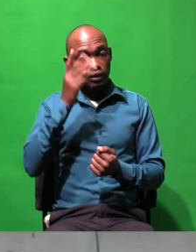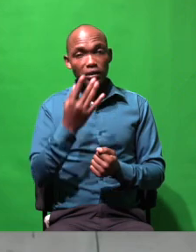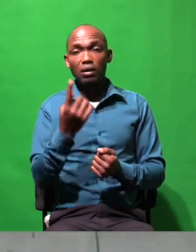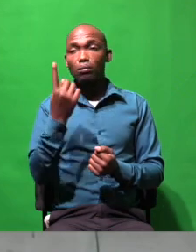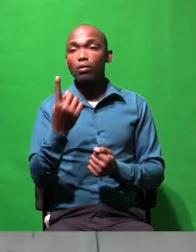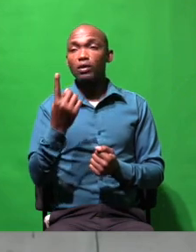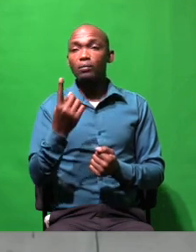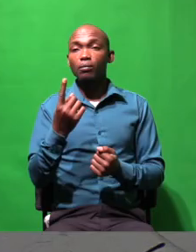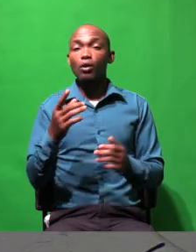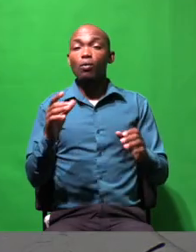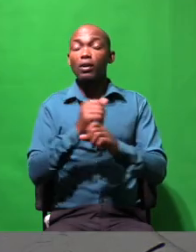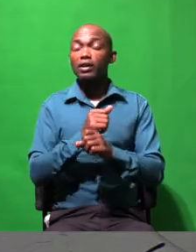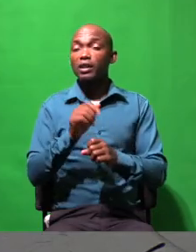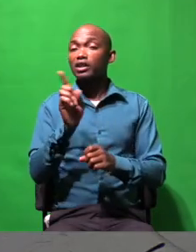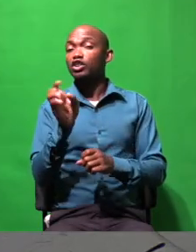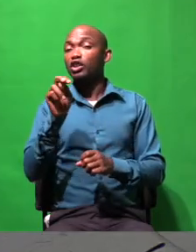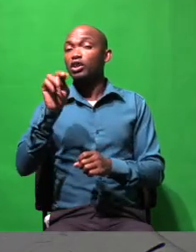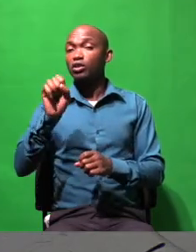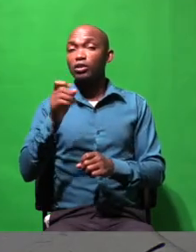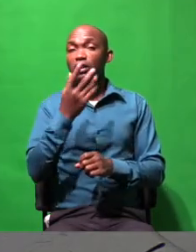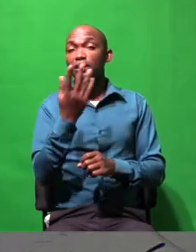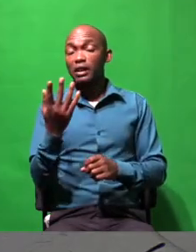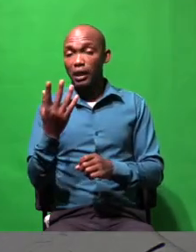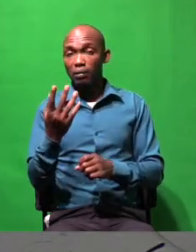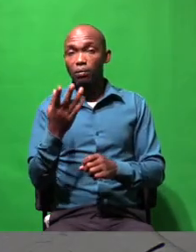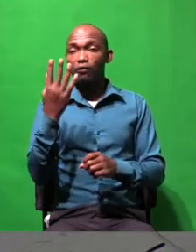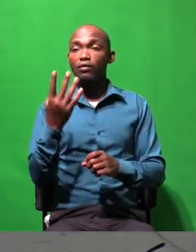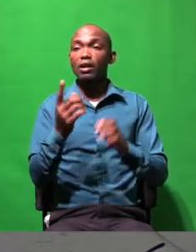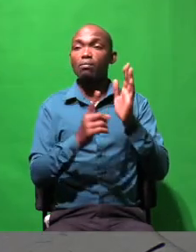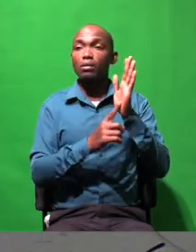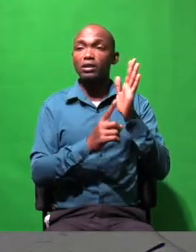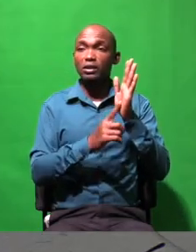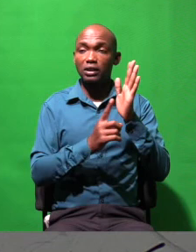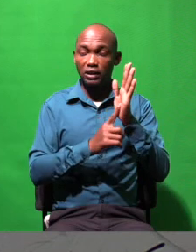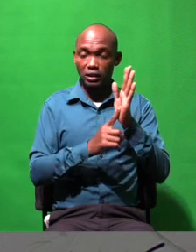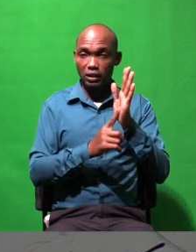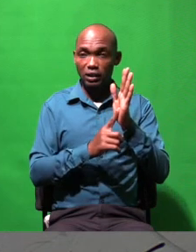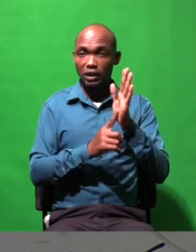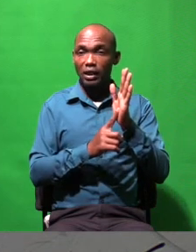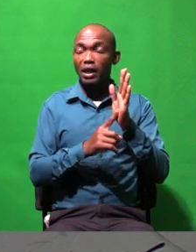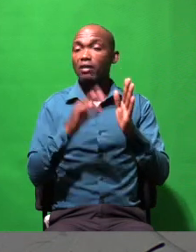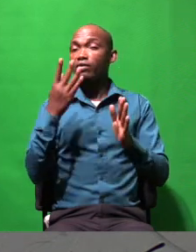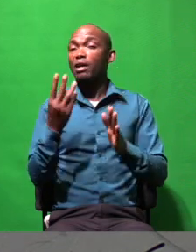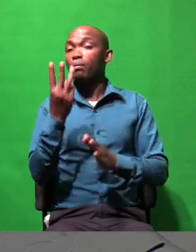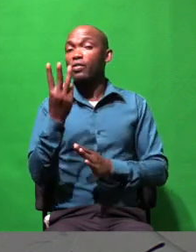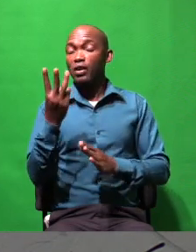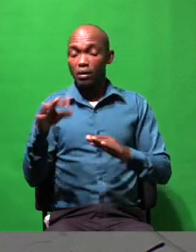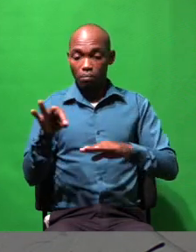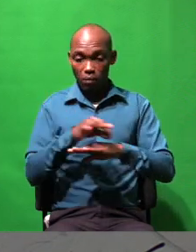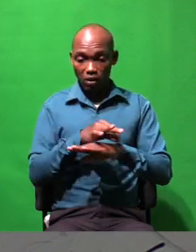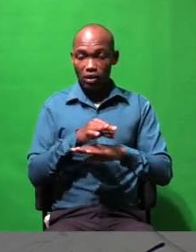is the genotype of number 5 and 6? And the third question, if number 3 marries